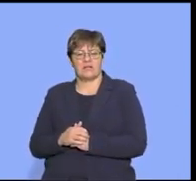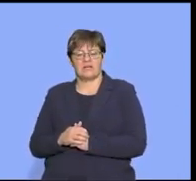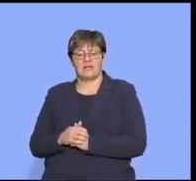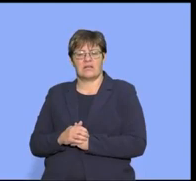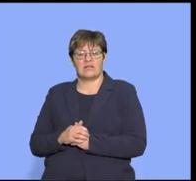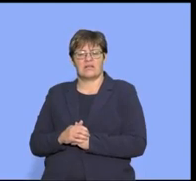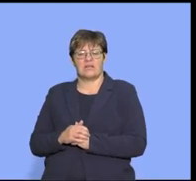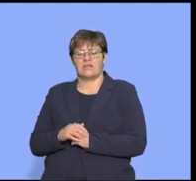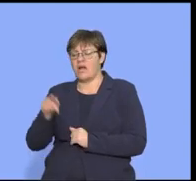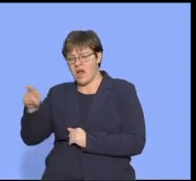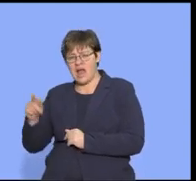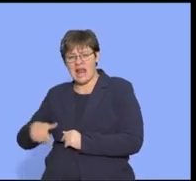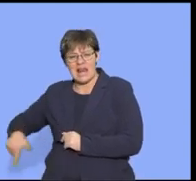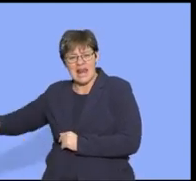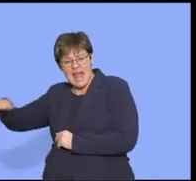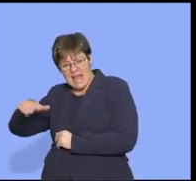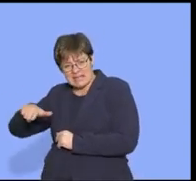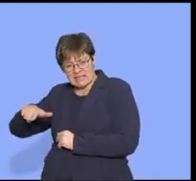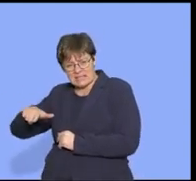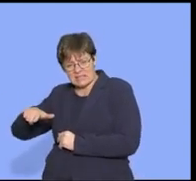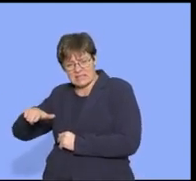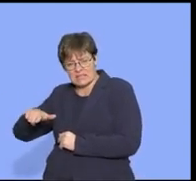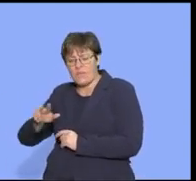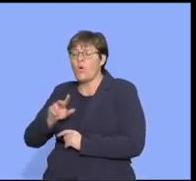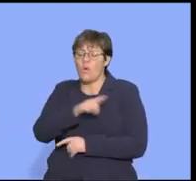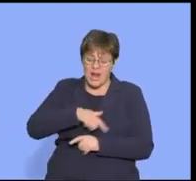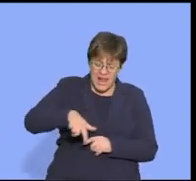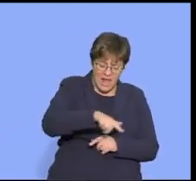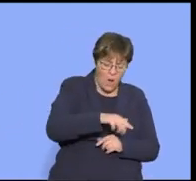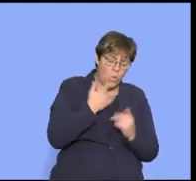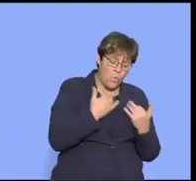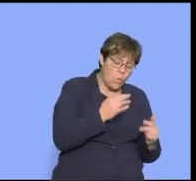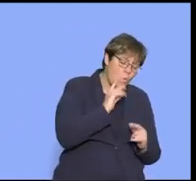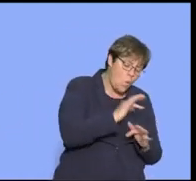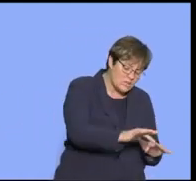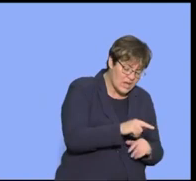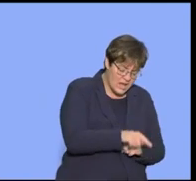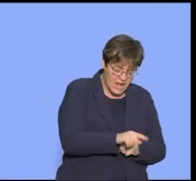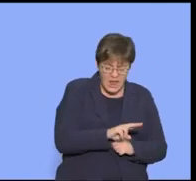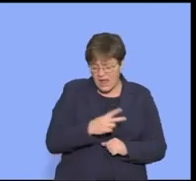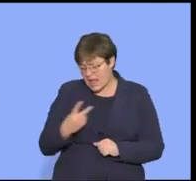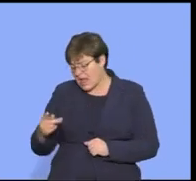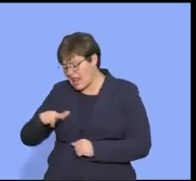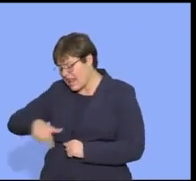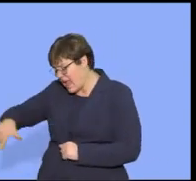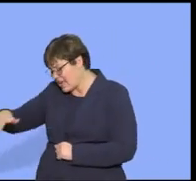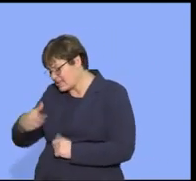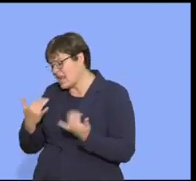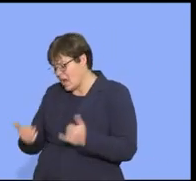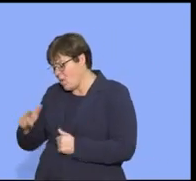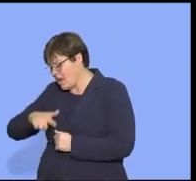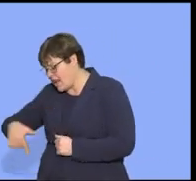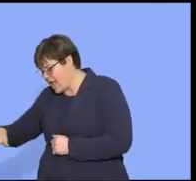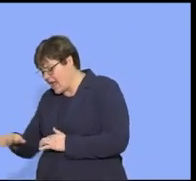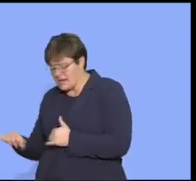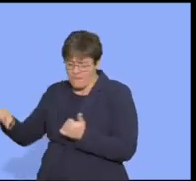return to the water. And this is an example of a fossil which has been found, and they call